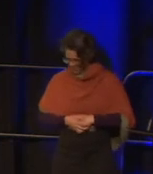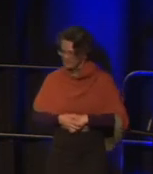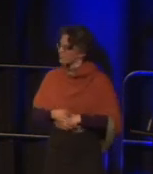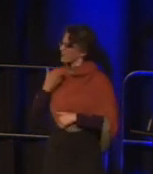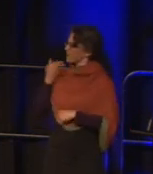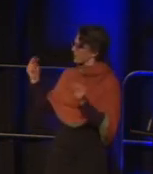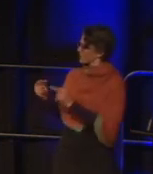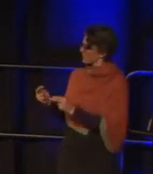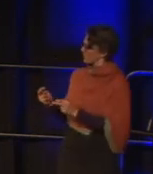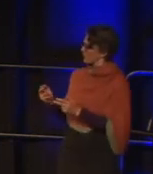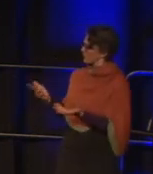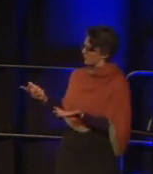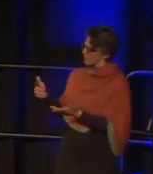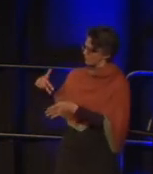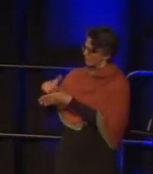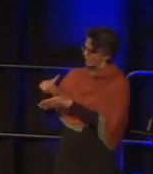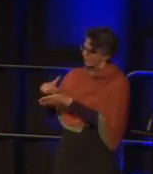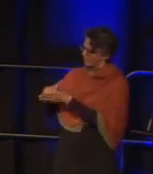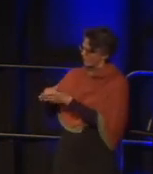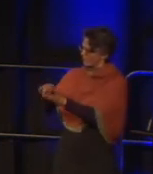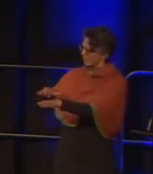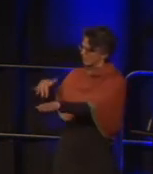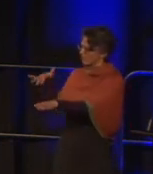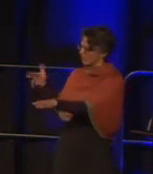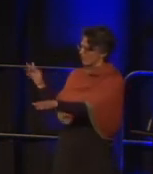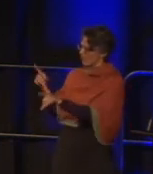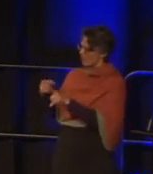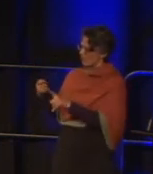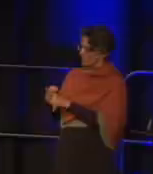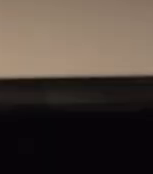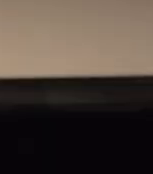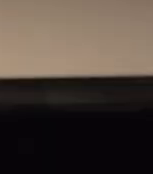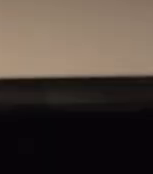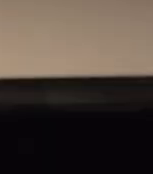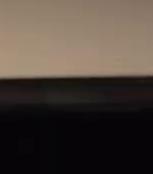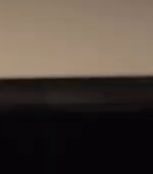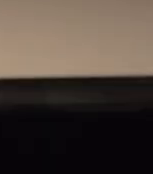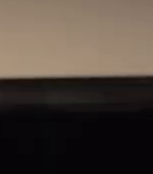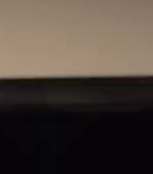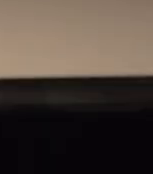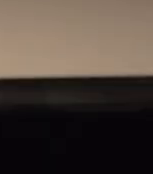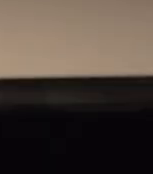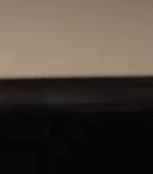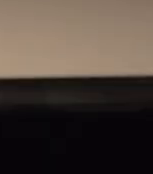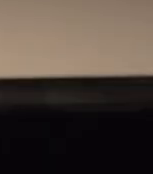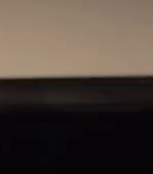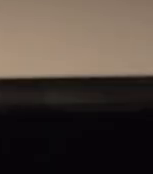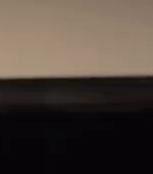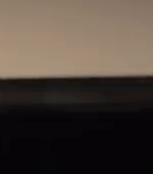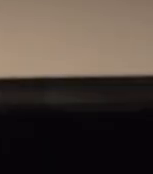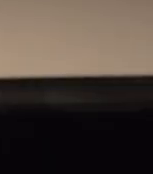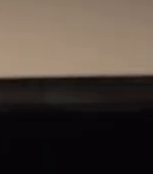Nice to see you here. You had some problems with Auckland traffic earlier. I made an awful decision and